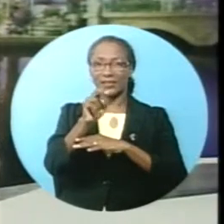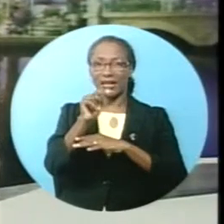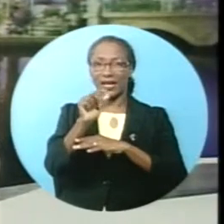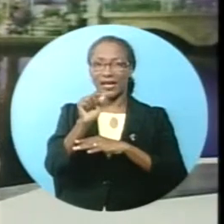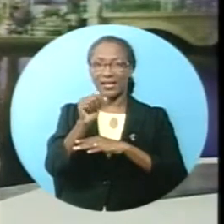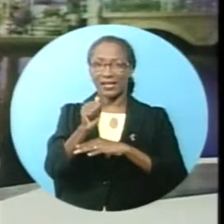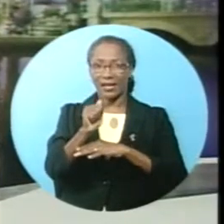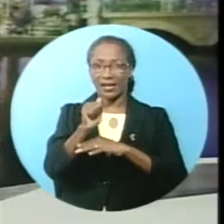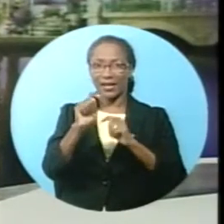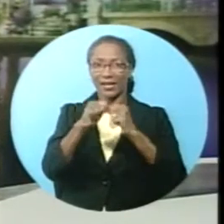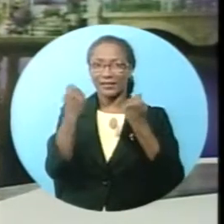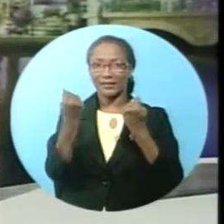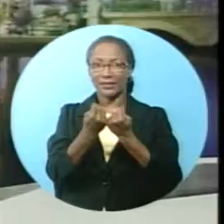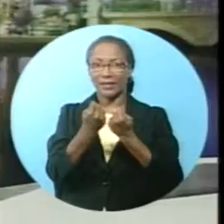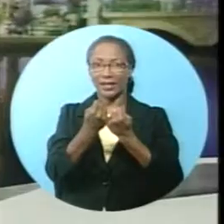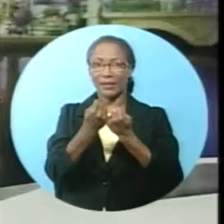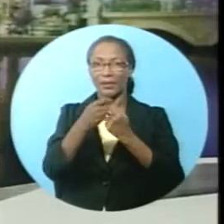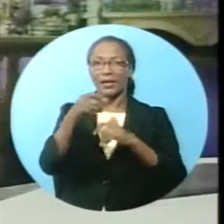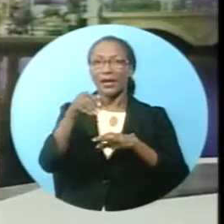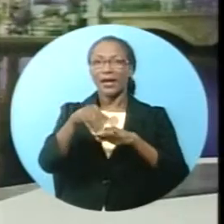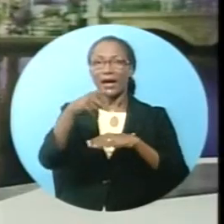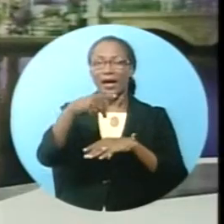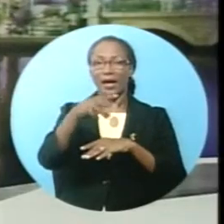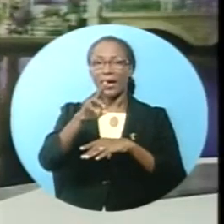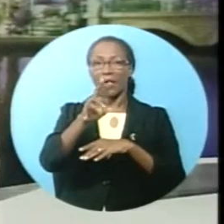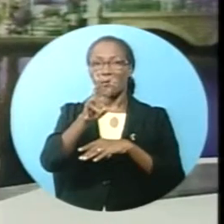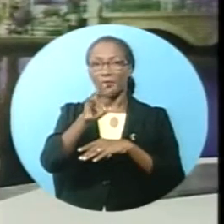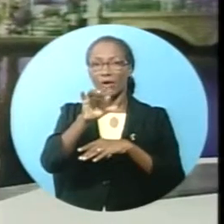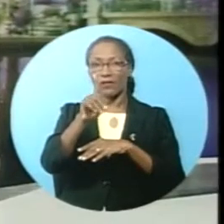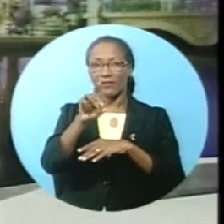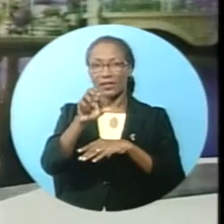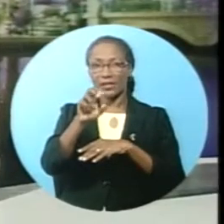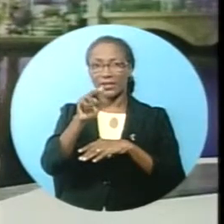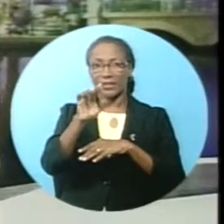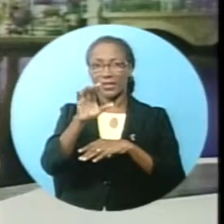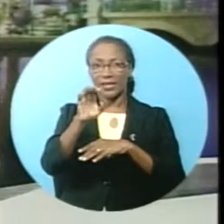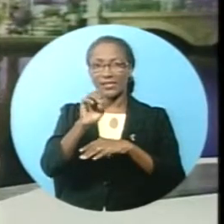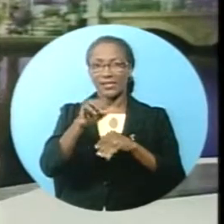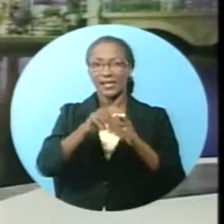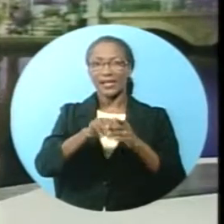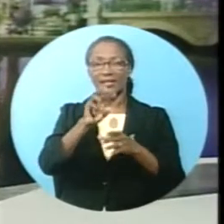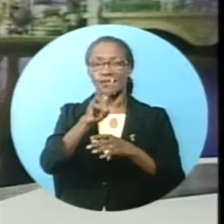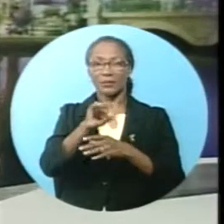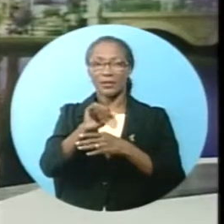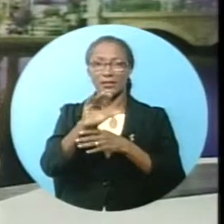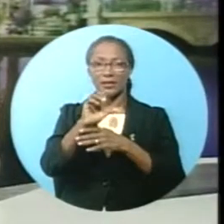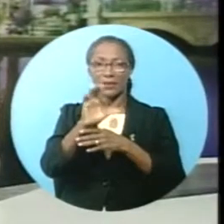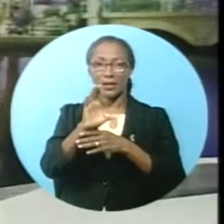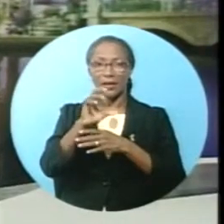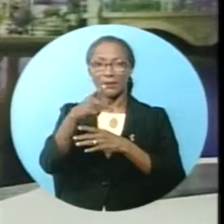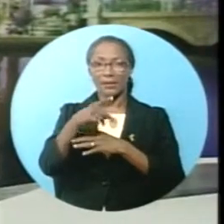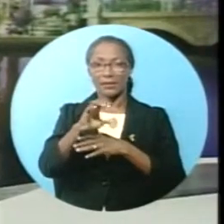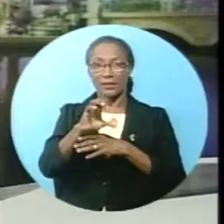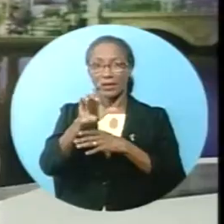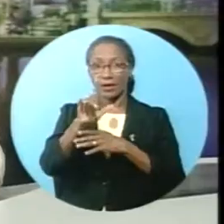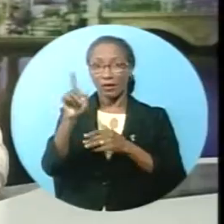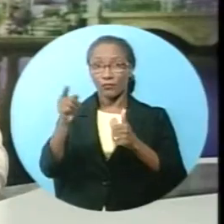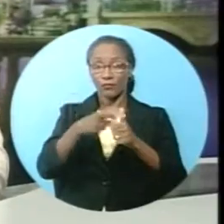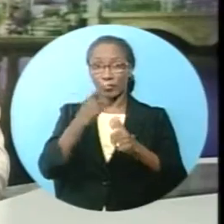wickets. This was at Providence today in their third round match in the WICB PCL First Class Tournament. Barbados